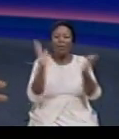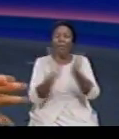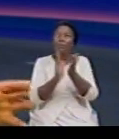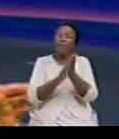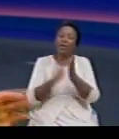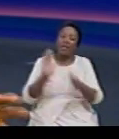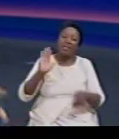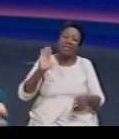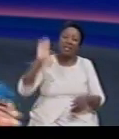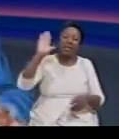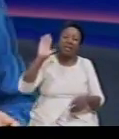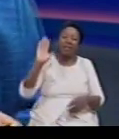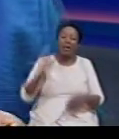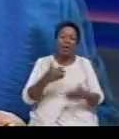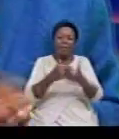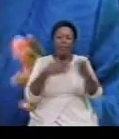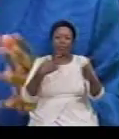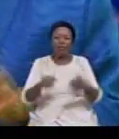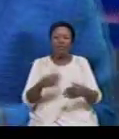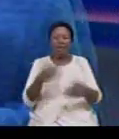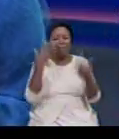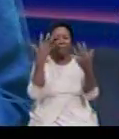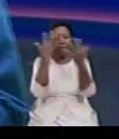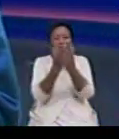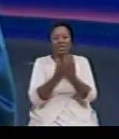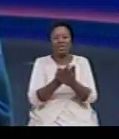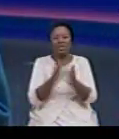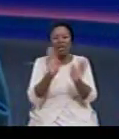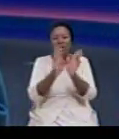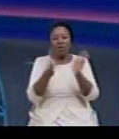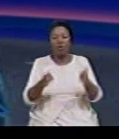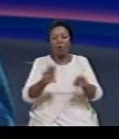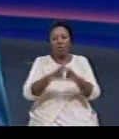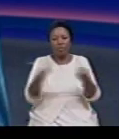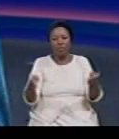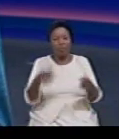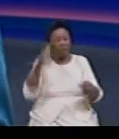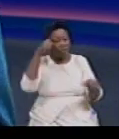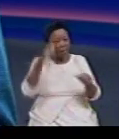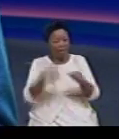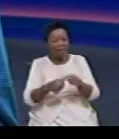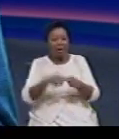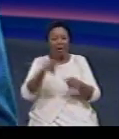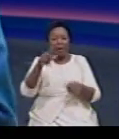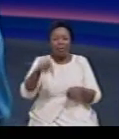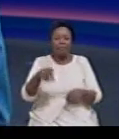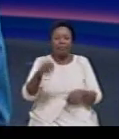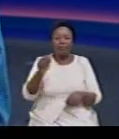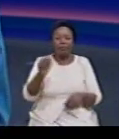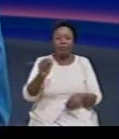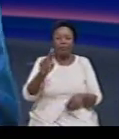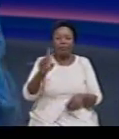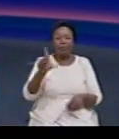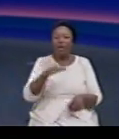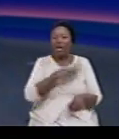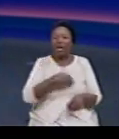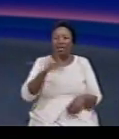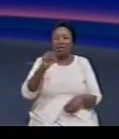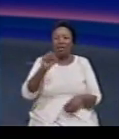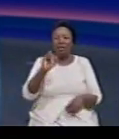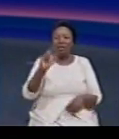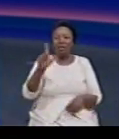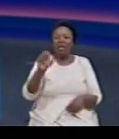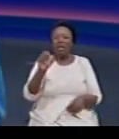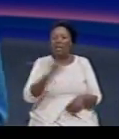the prison doors open. You remember Paul and Silas? They had done a good work for the Lord, and the good work